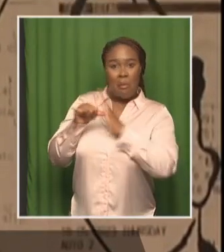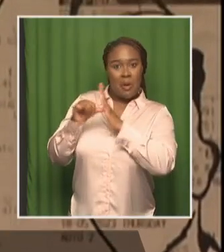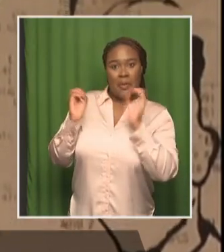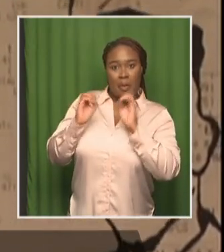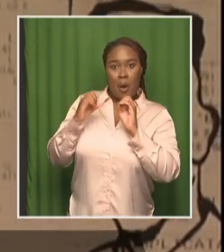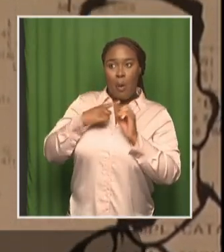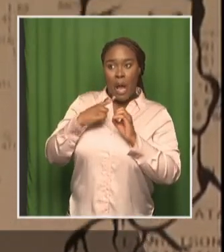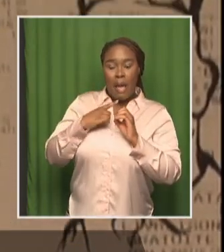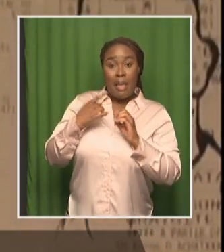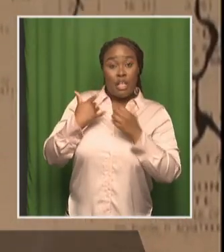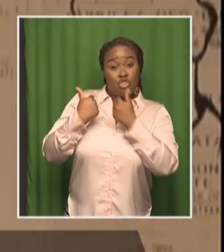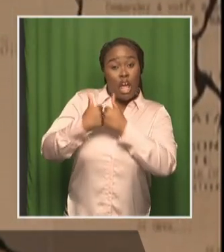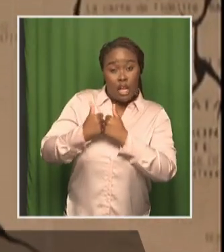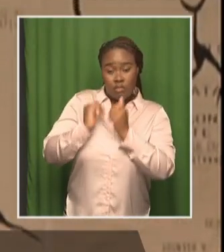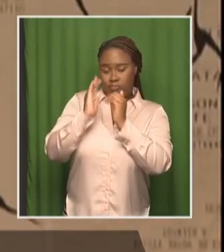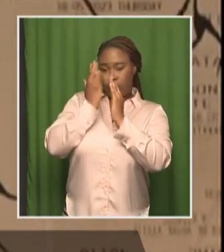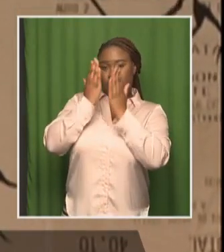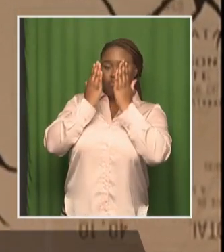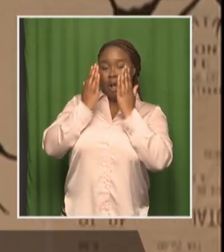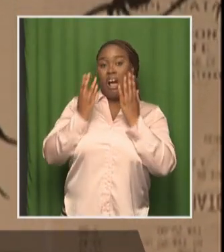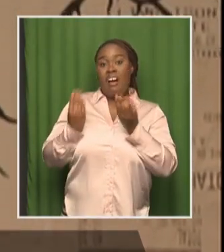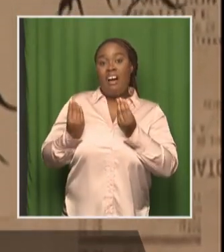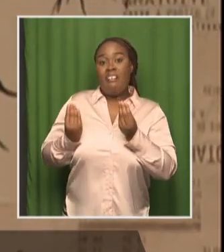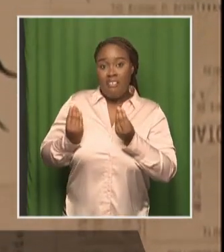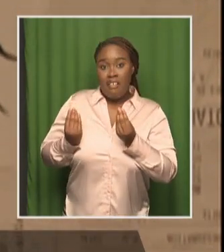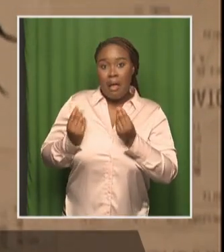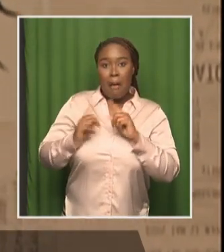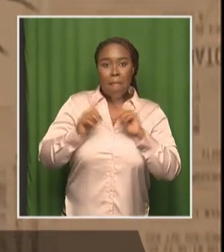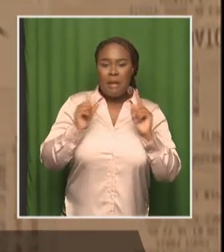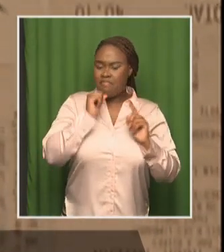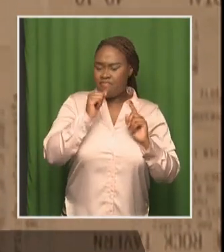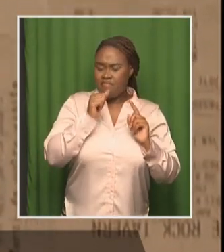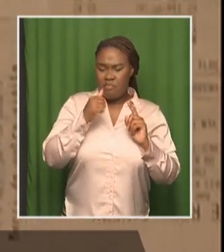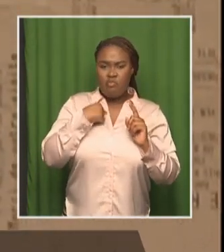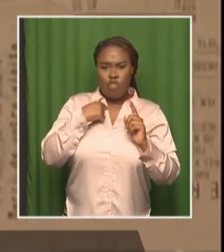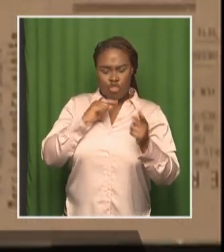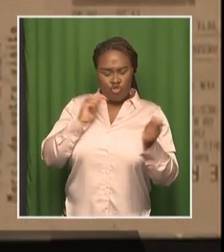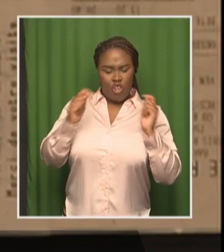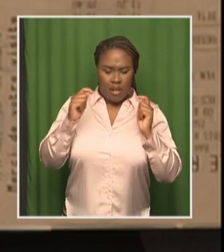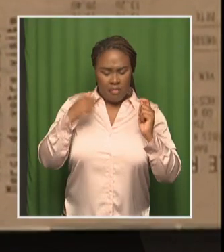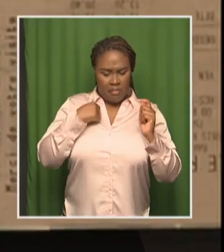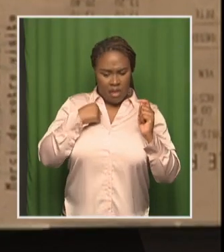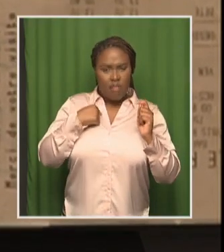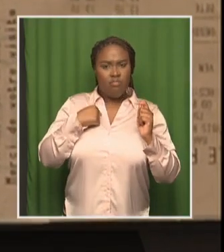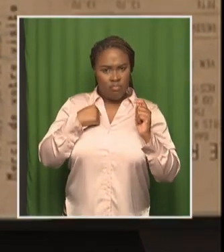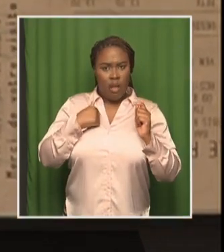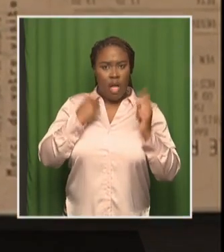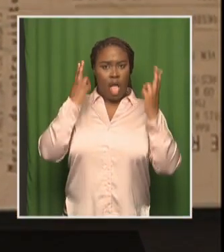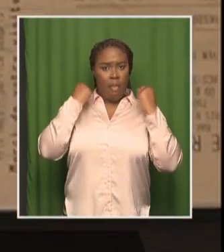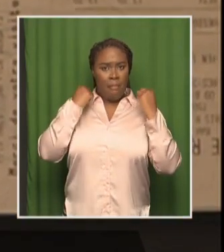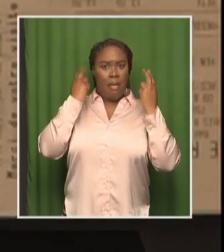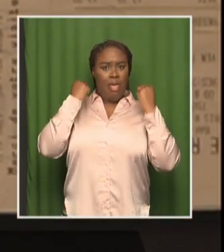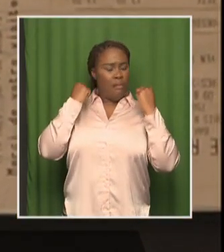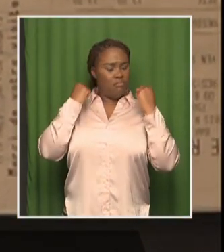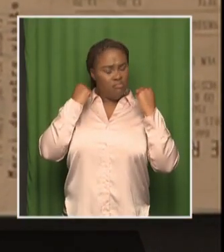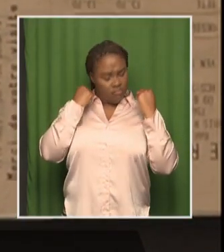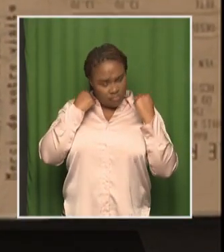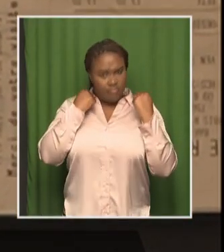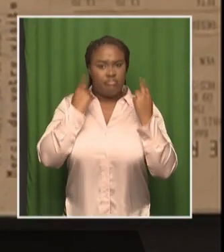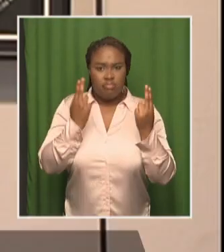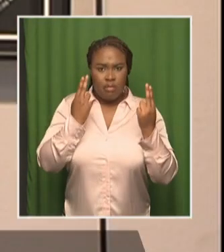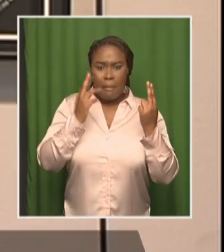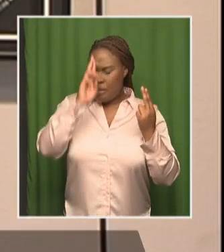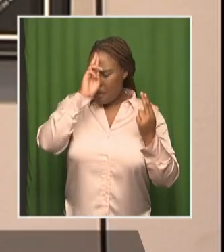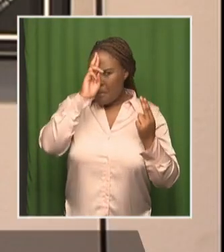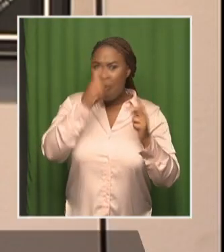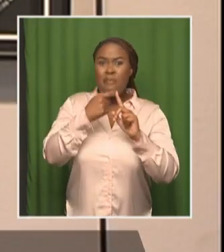little bit of challenges, but I changed the narrative of my story and remembered that I